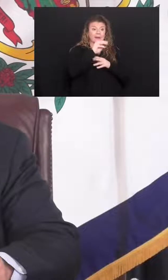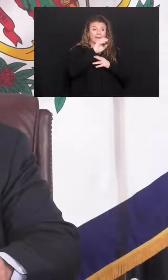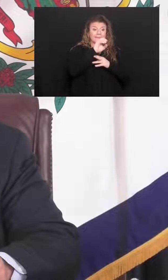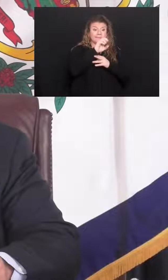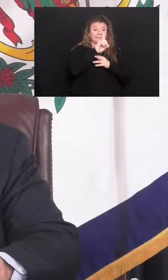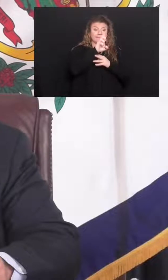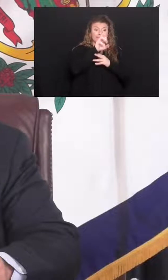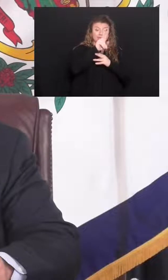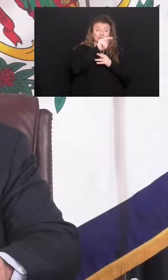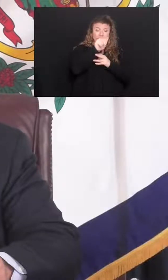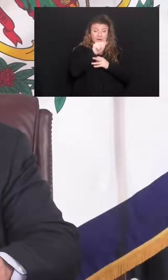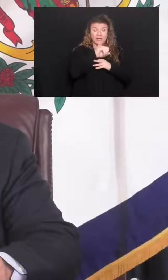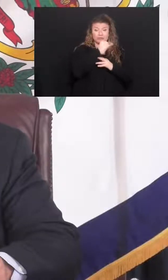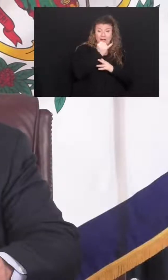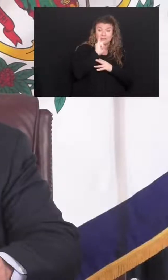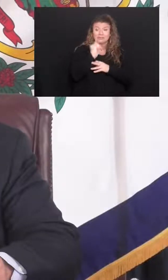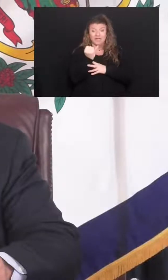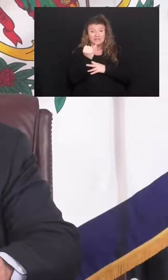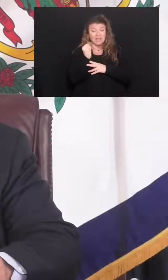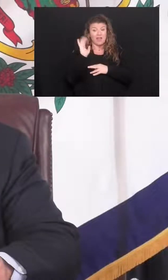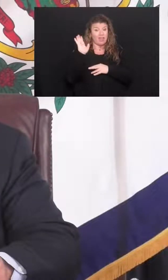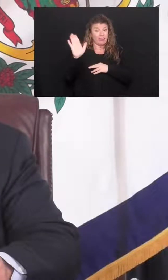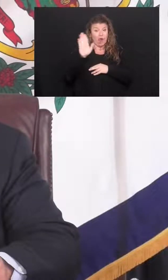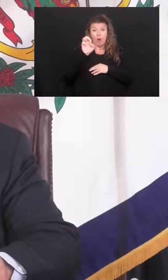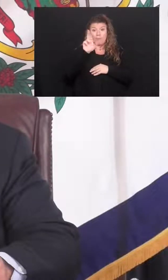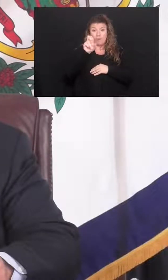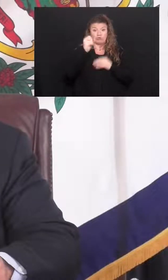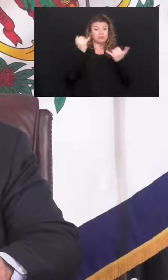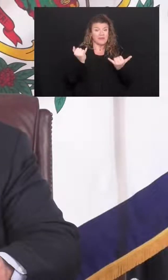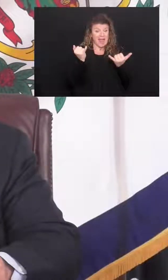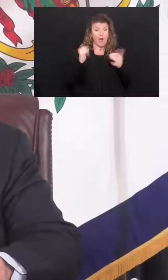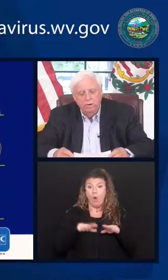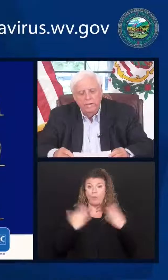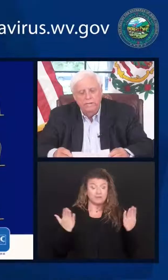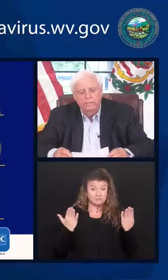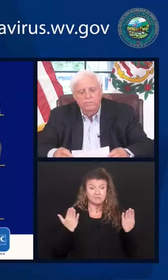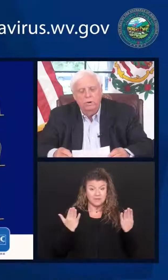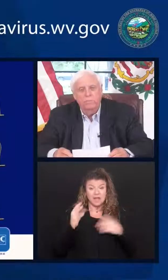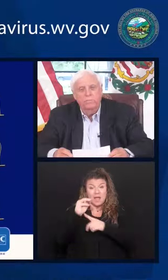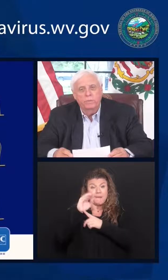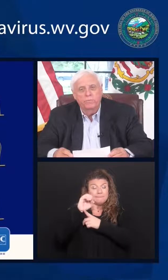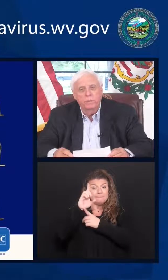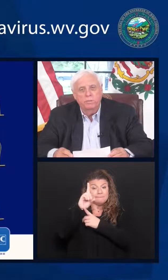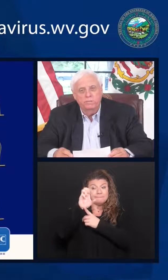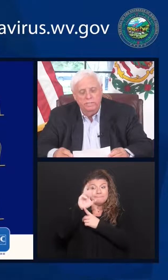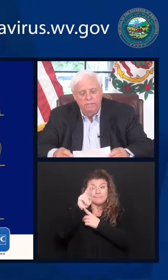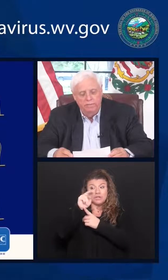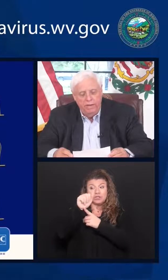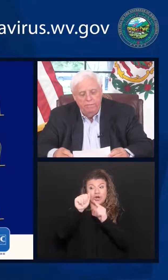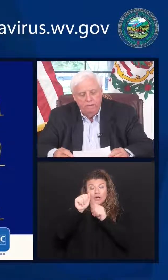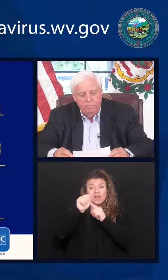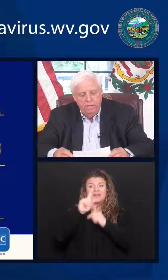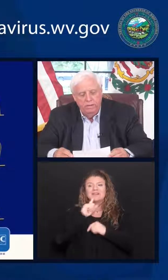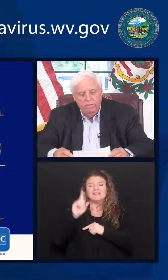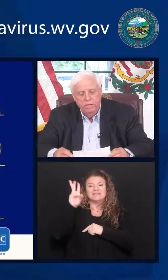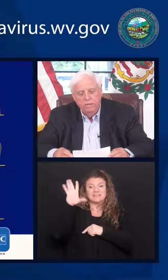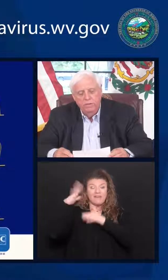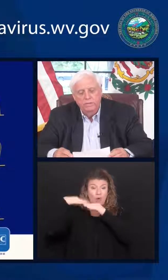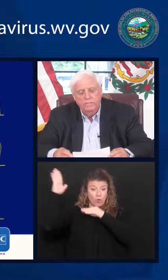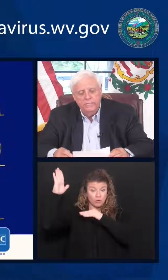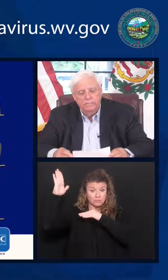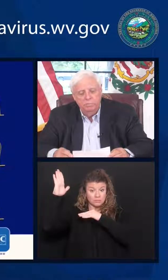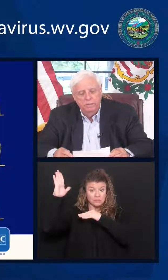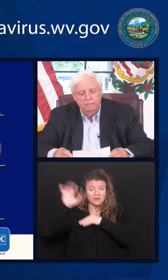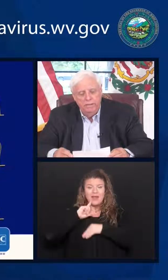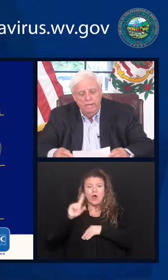J&J and told you, that the boosters are available for them. On Moderna, it's for people 65 and above that